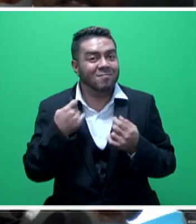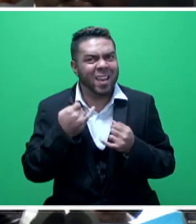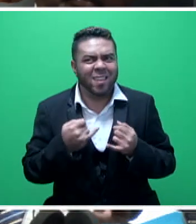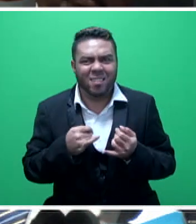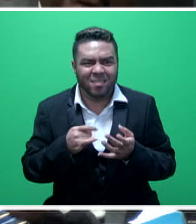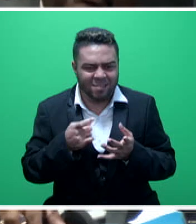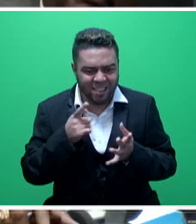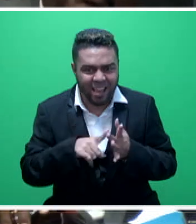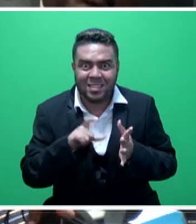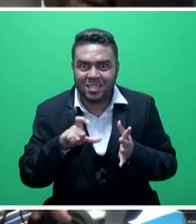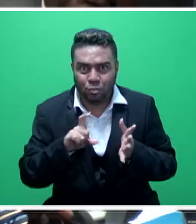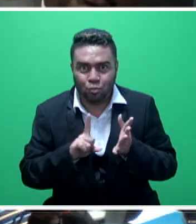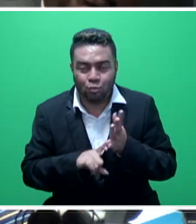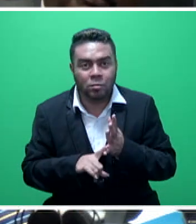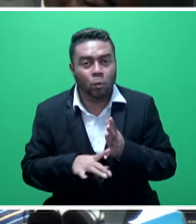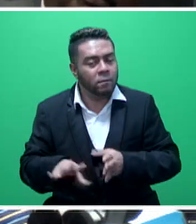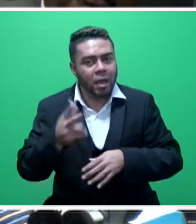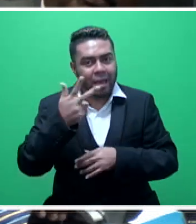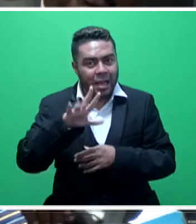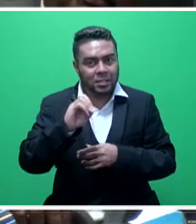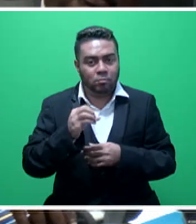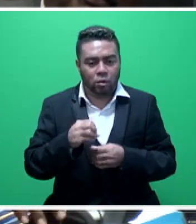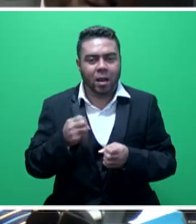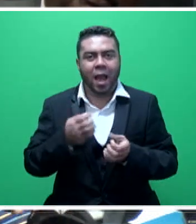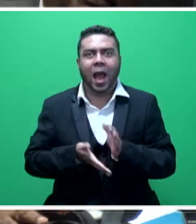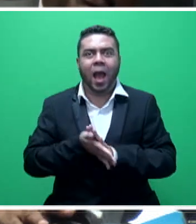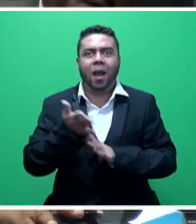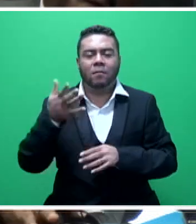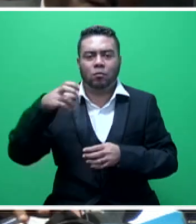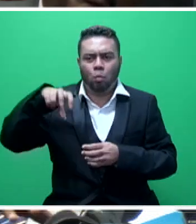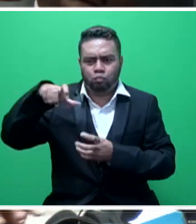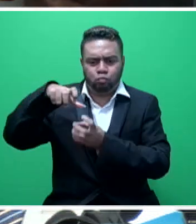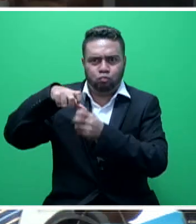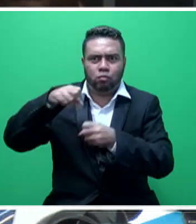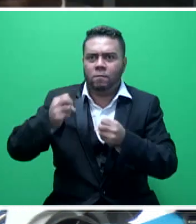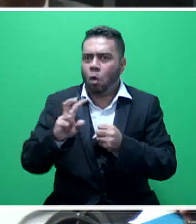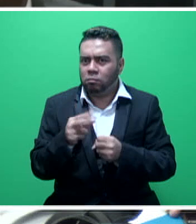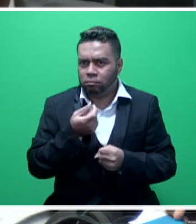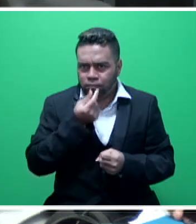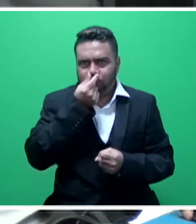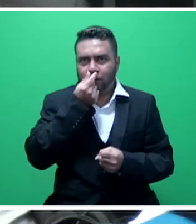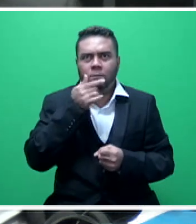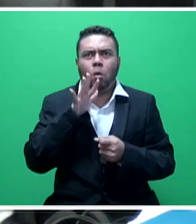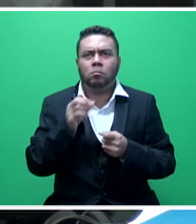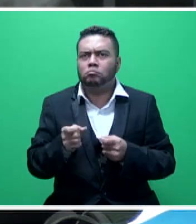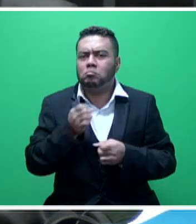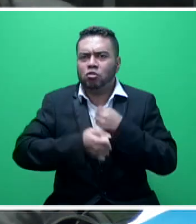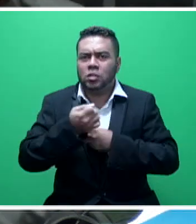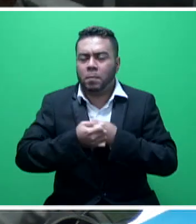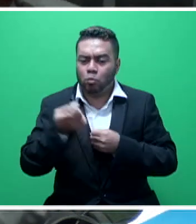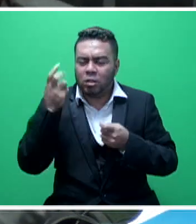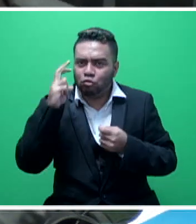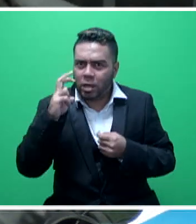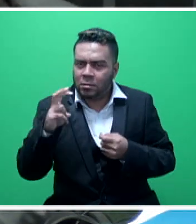received 80 donated humidified high flow AVO machines from the New Zealand government, but we trained our staff